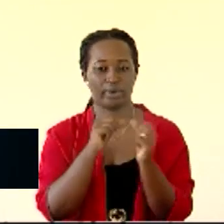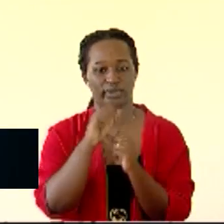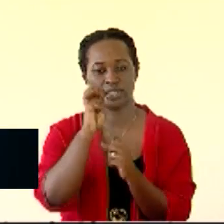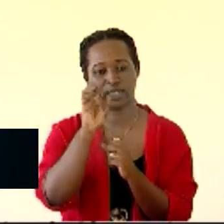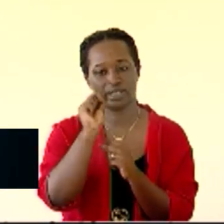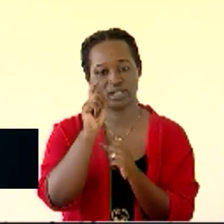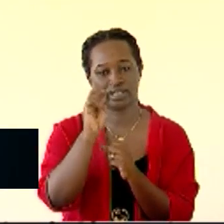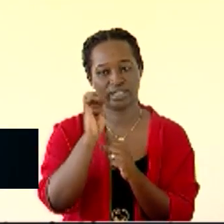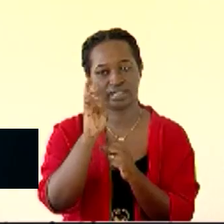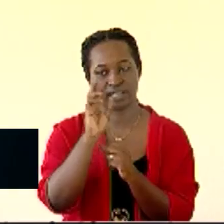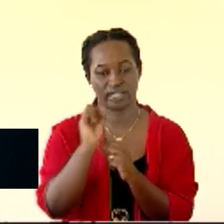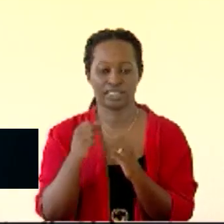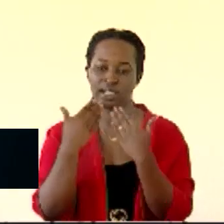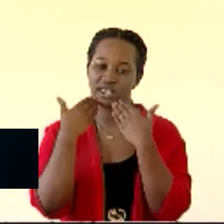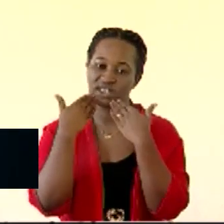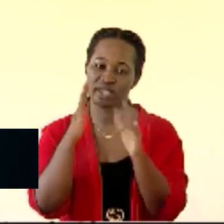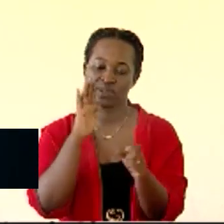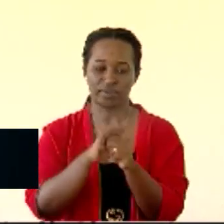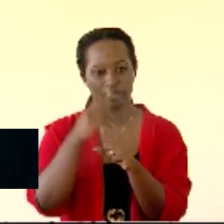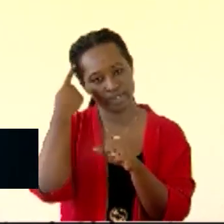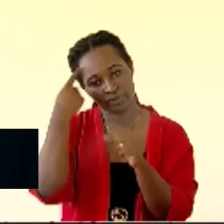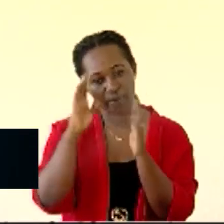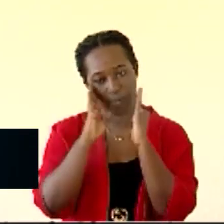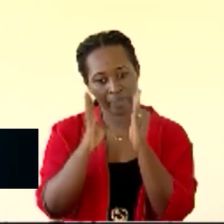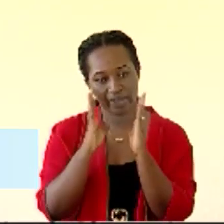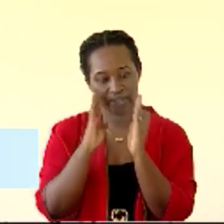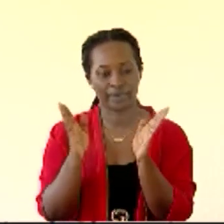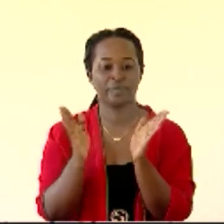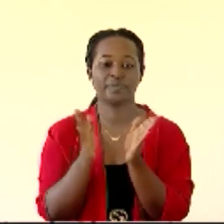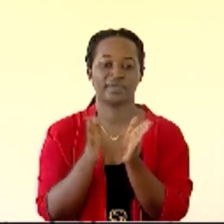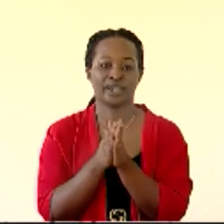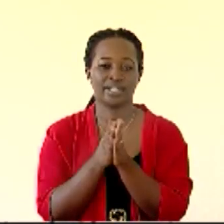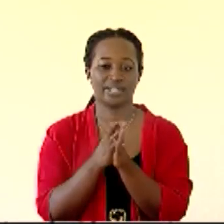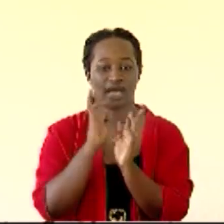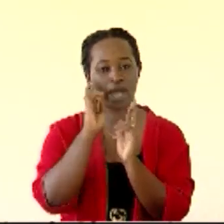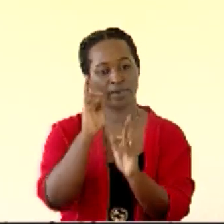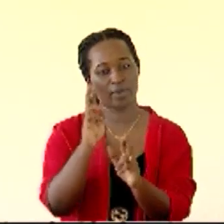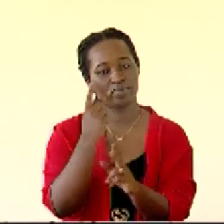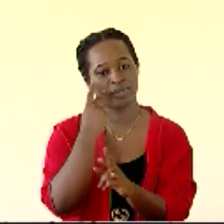Thank you so much for being there, and I